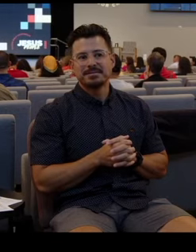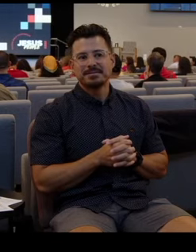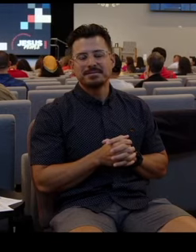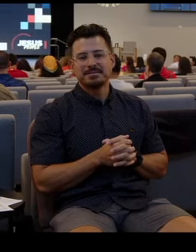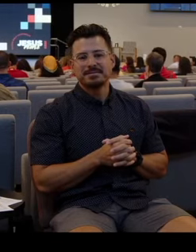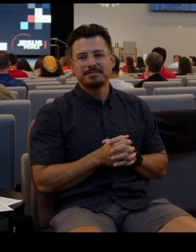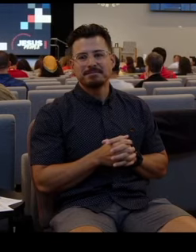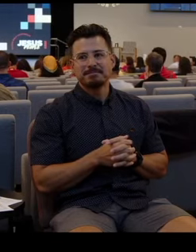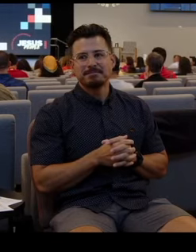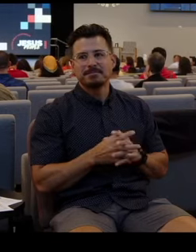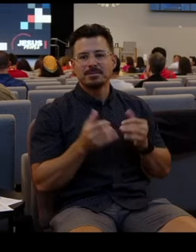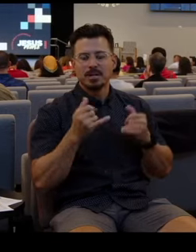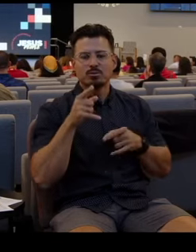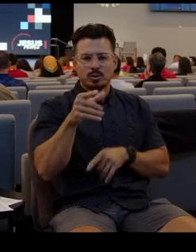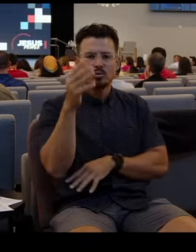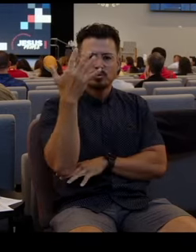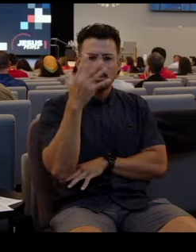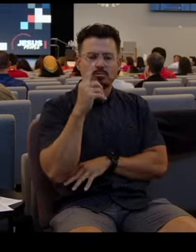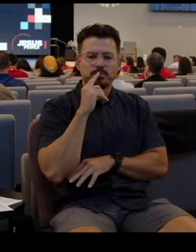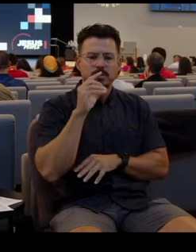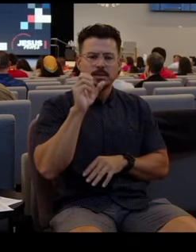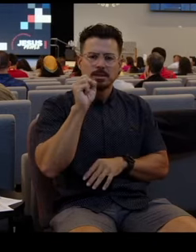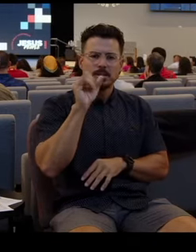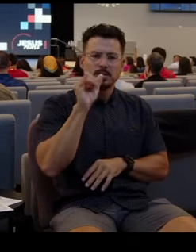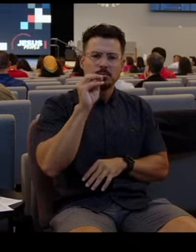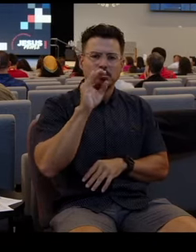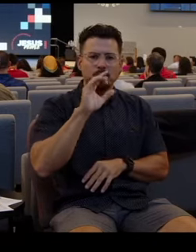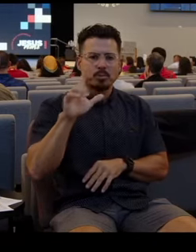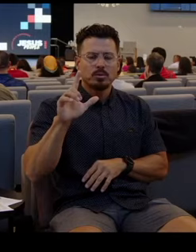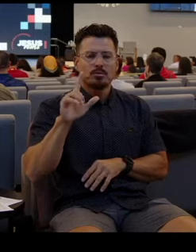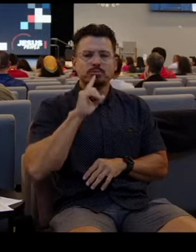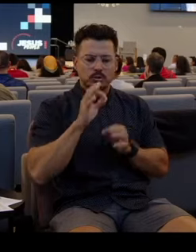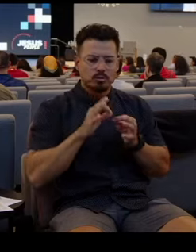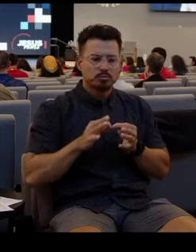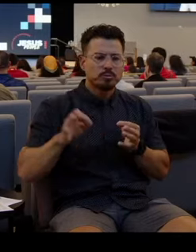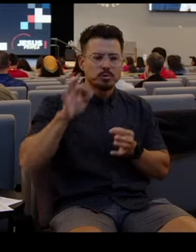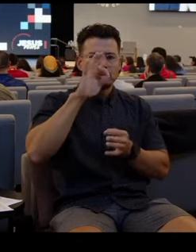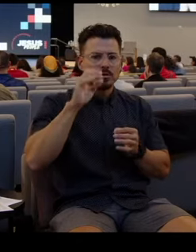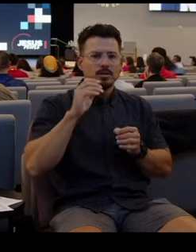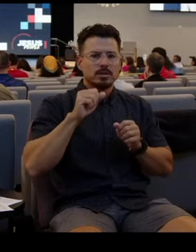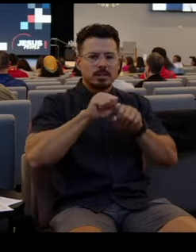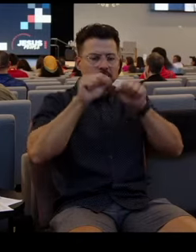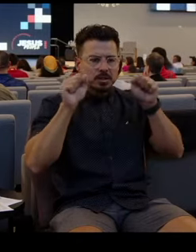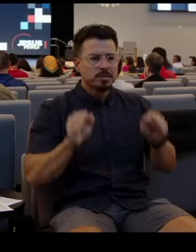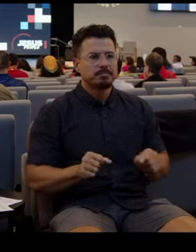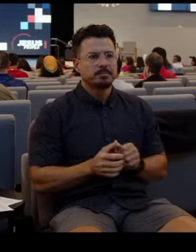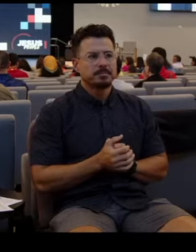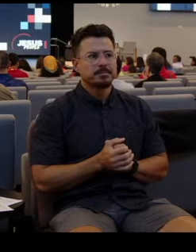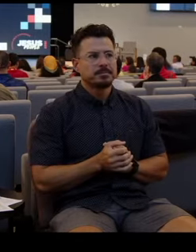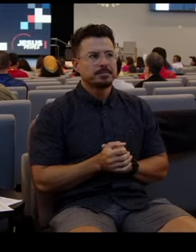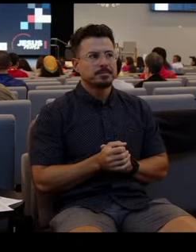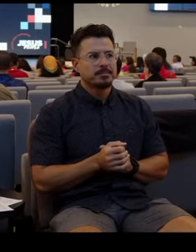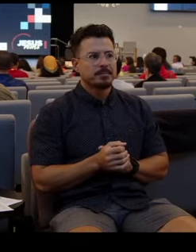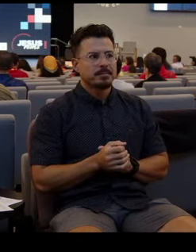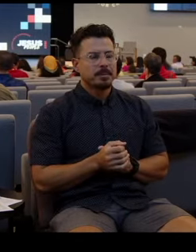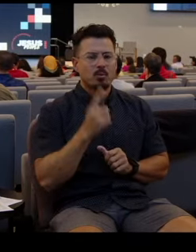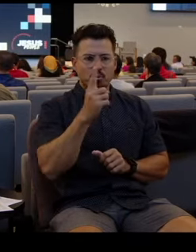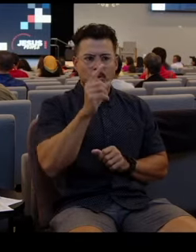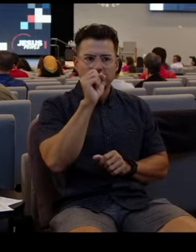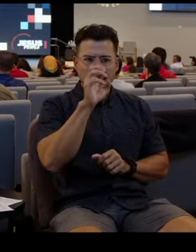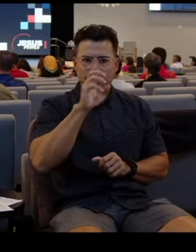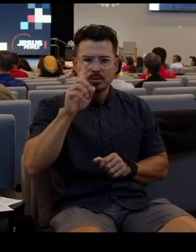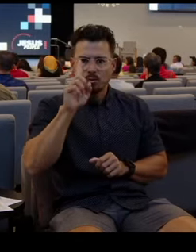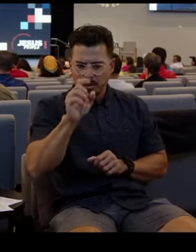Nevertheless, this tree is a symbol of the greatest spiritual ecosystem on earth. That one seed.